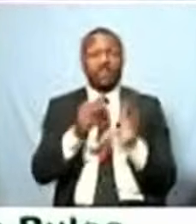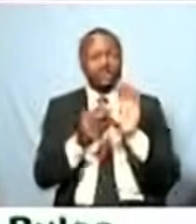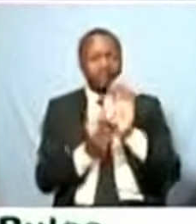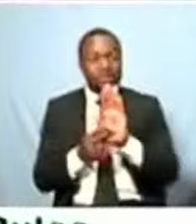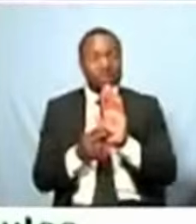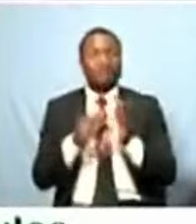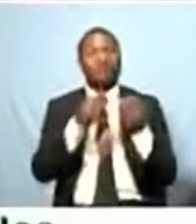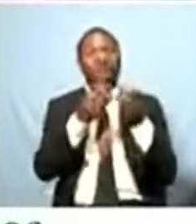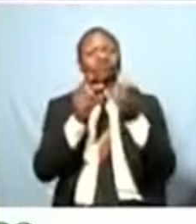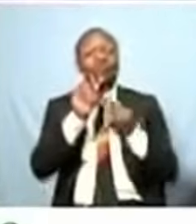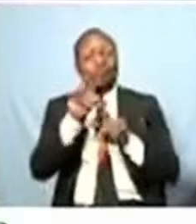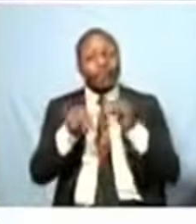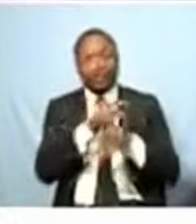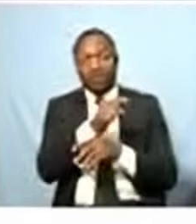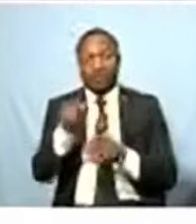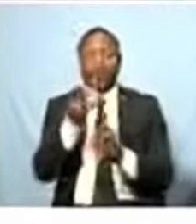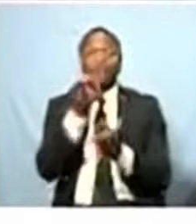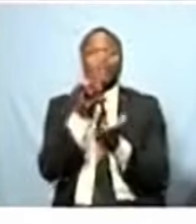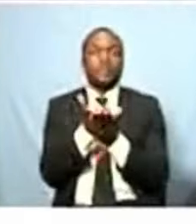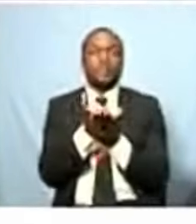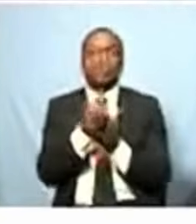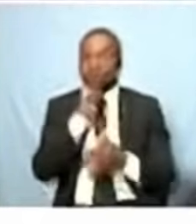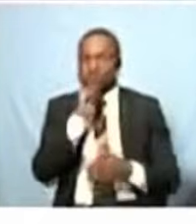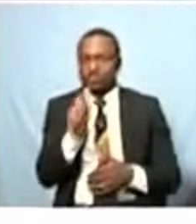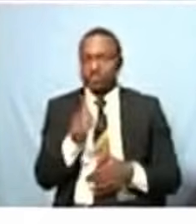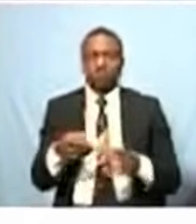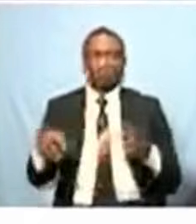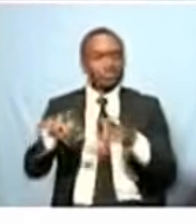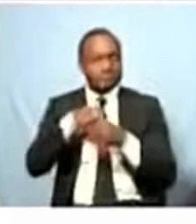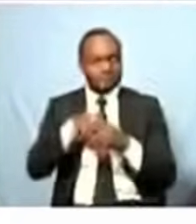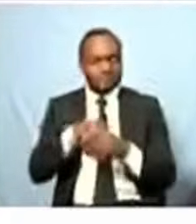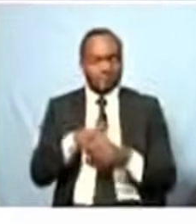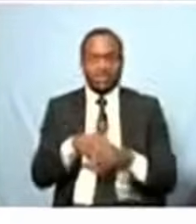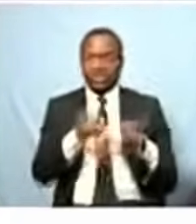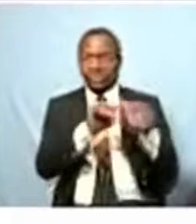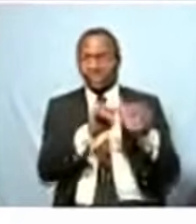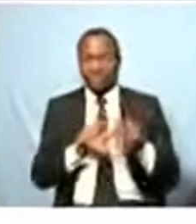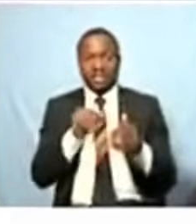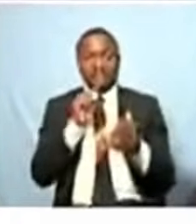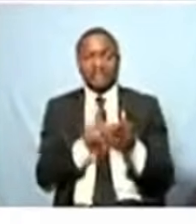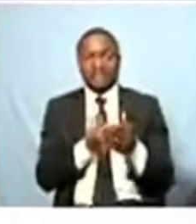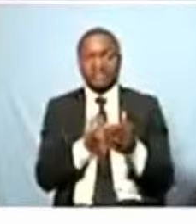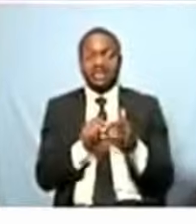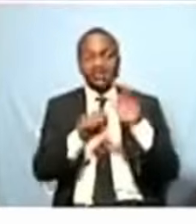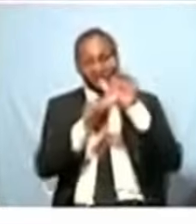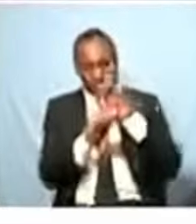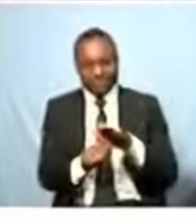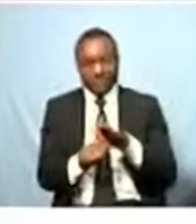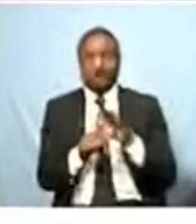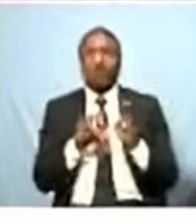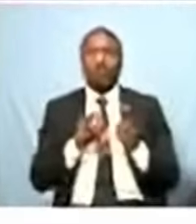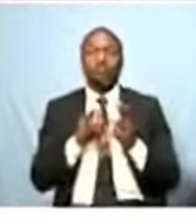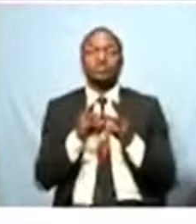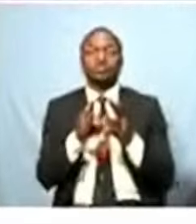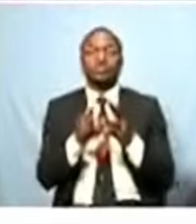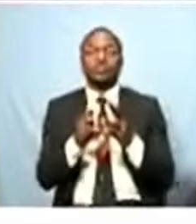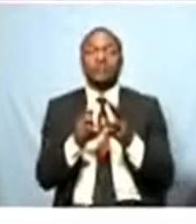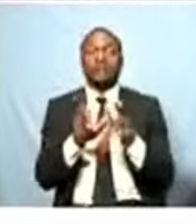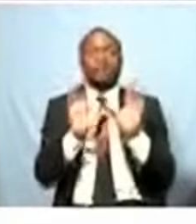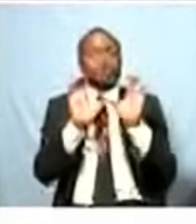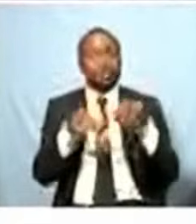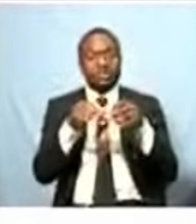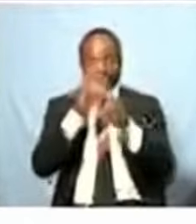that majority of those appeals have not been considered. So to avoid this discriminatory option where the